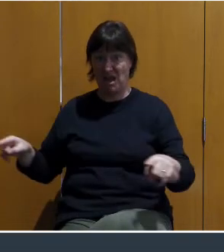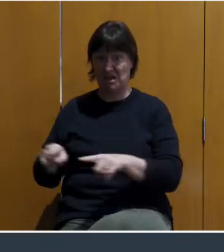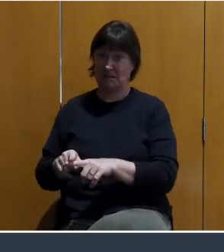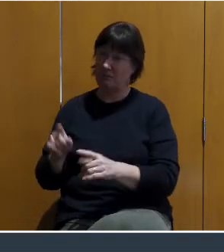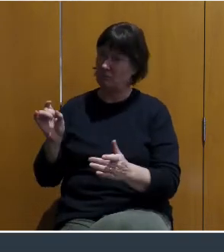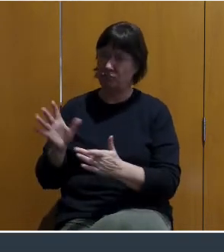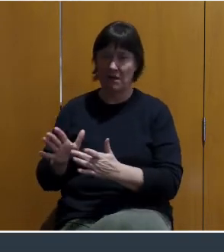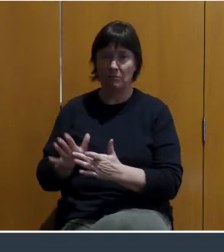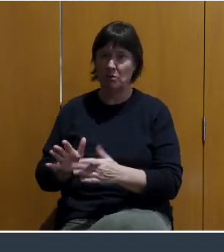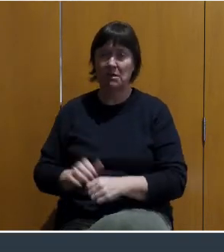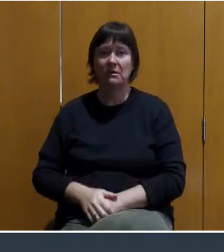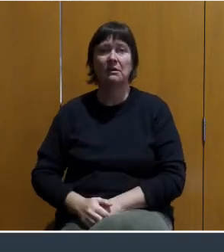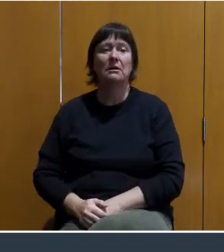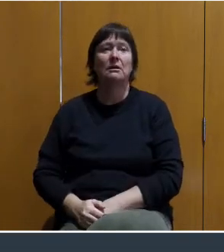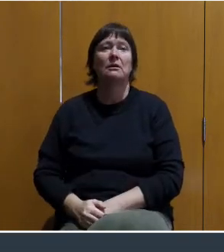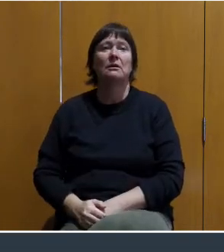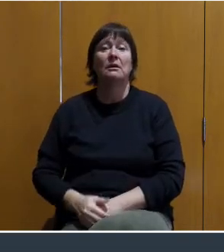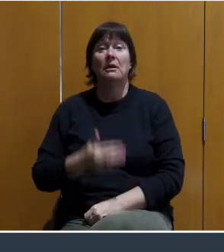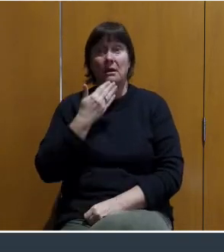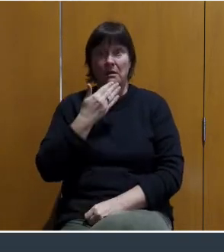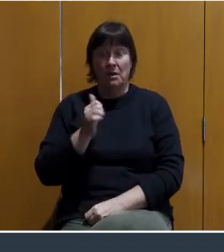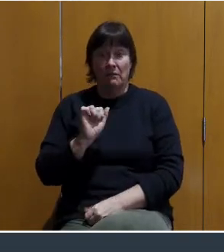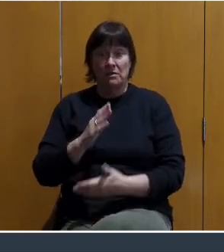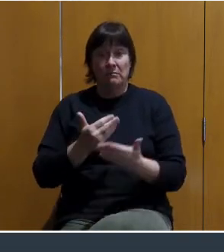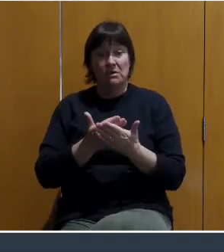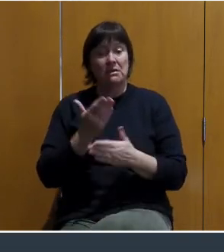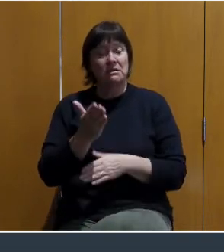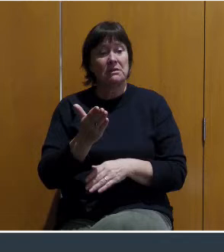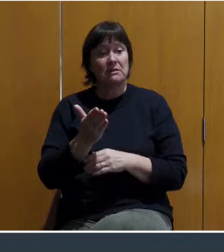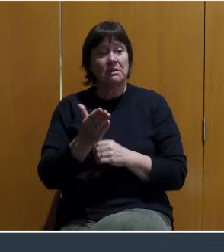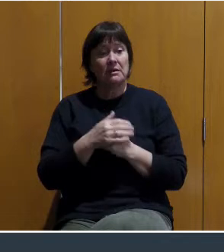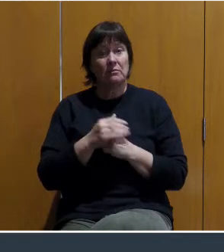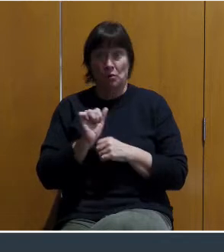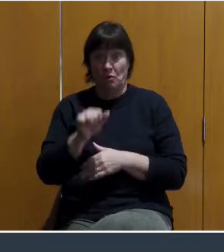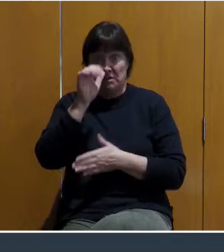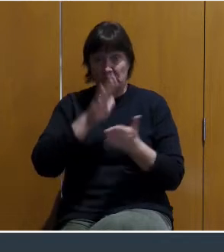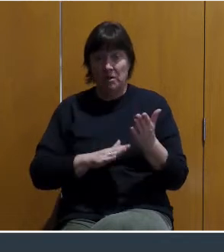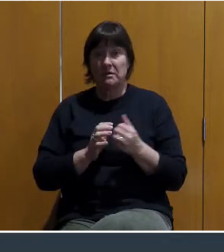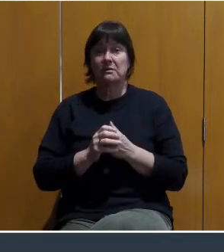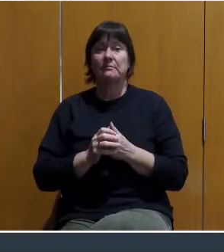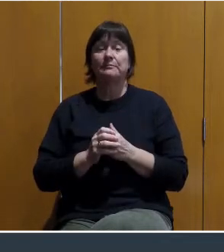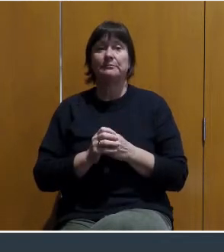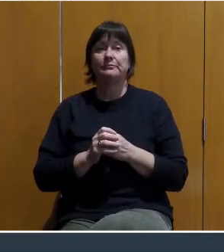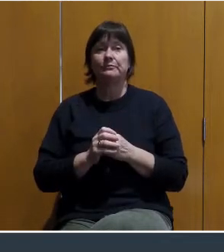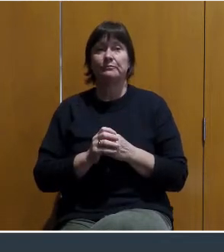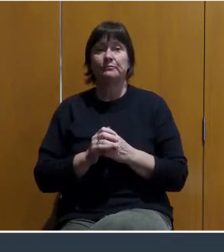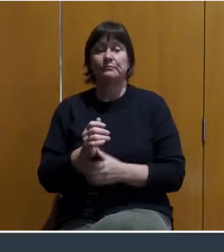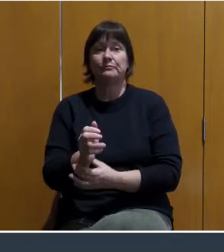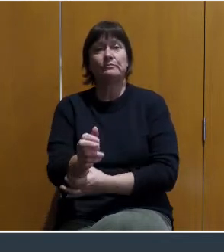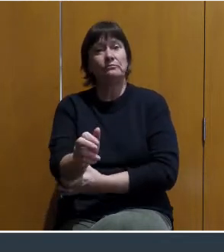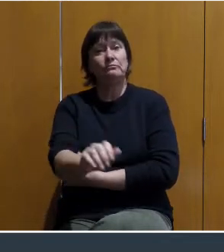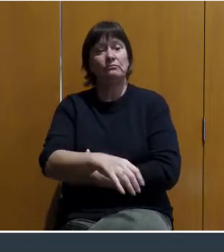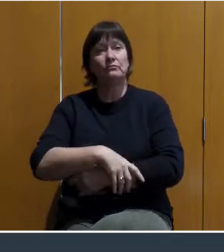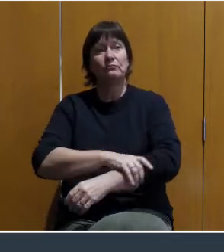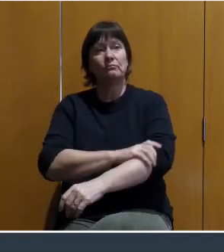Brosnan. Hi, Tony. Thank you very much for your submission. I just wonder, with your wealth of experience, one of the, if you could maybe